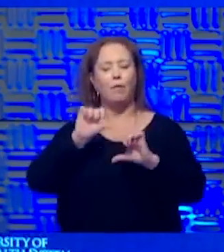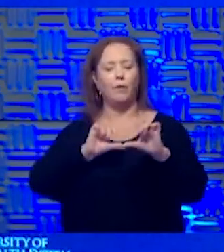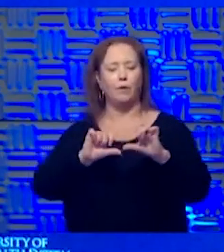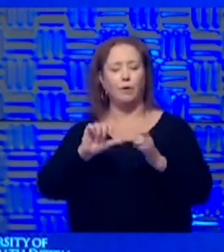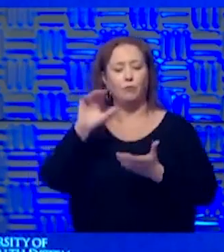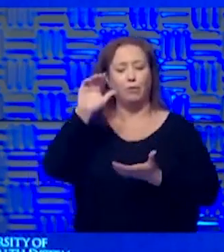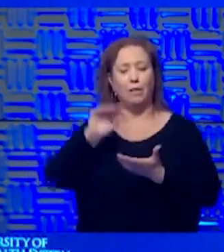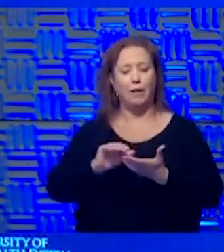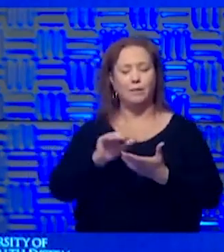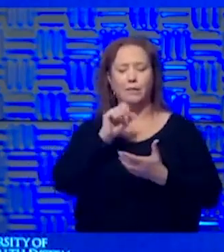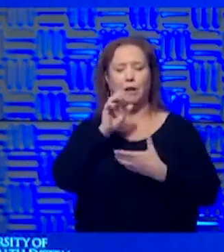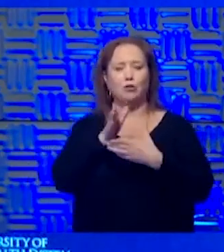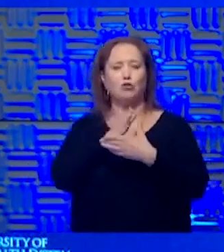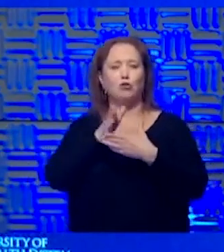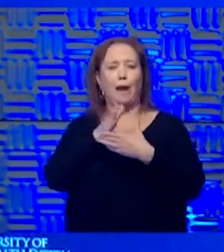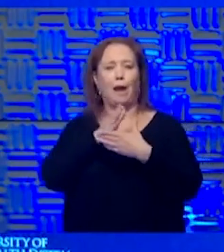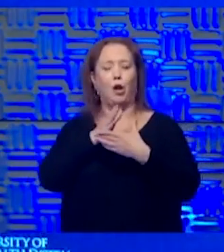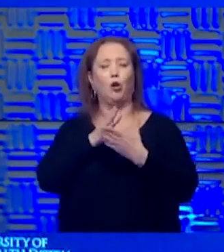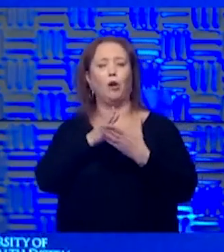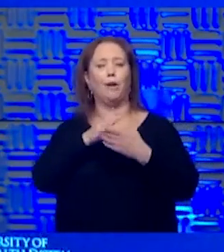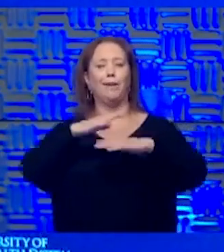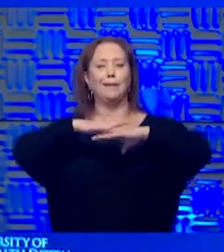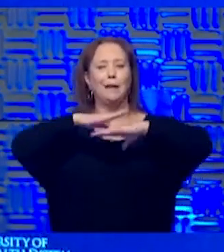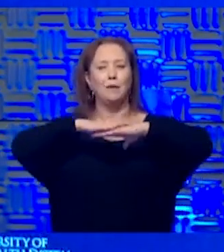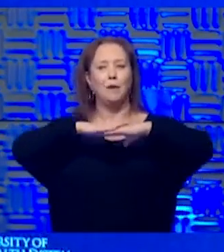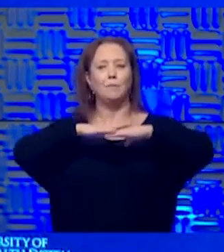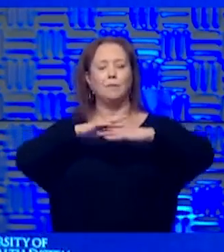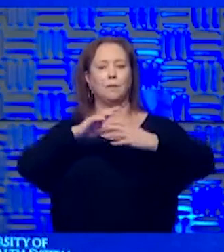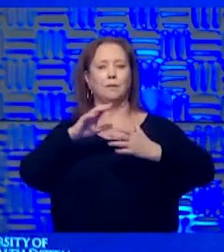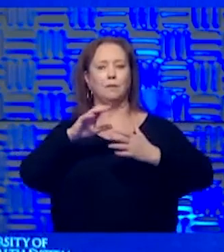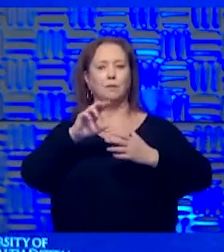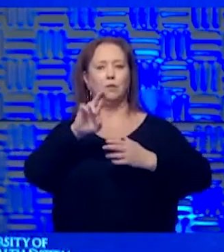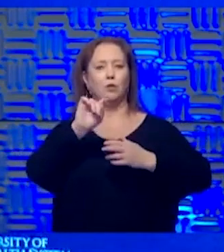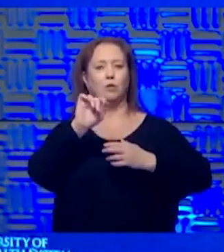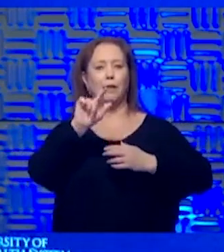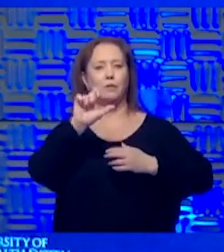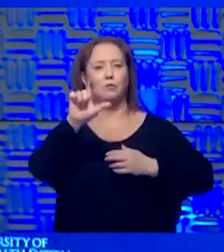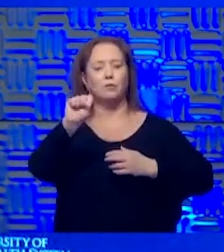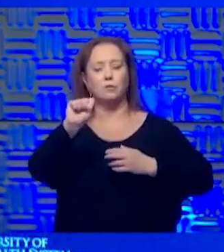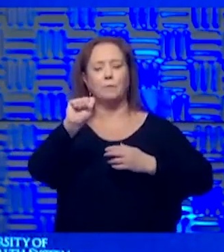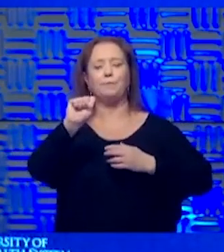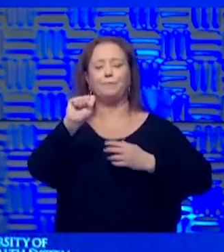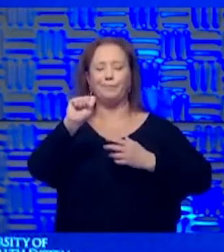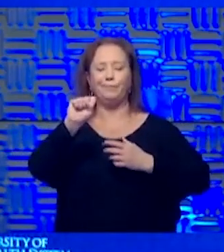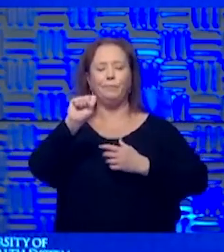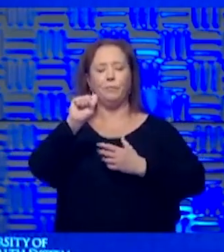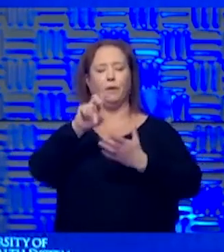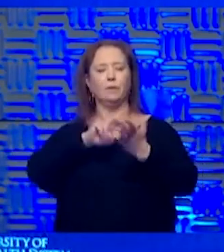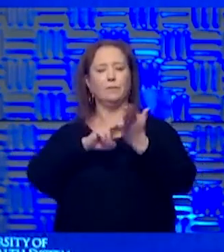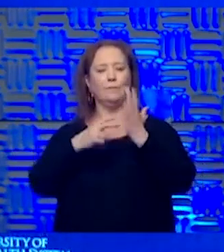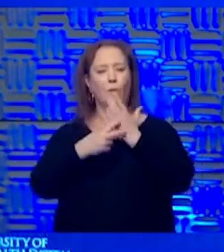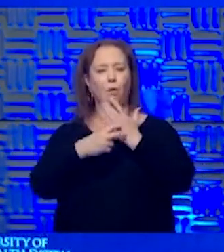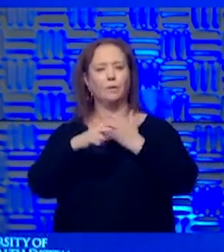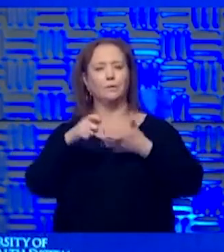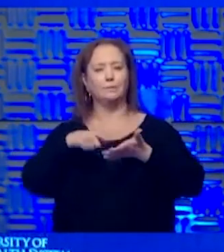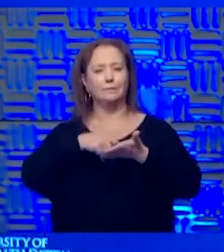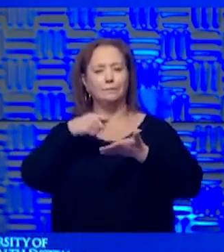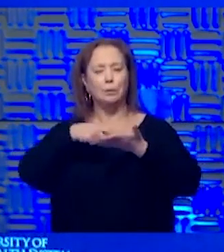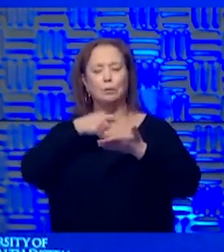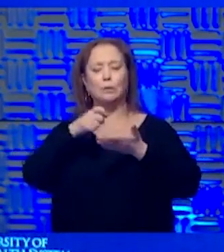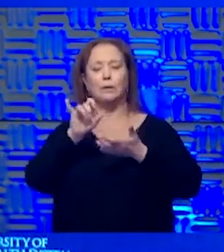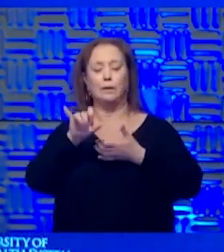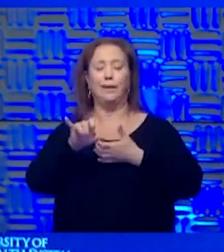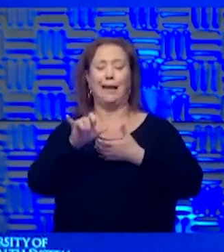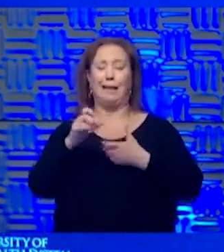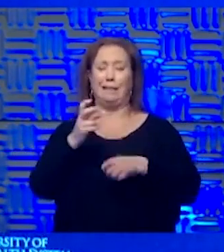not like sharing utensils or sharing countertops and things like that. So that really that's a lot harder to do in a